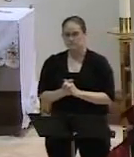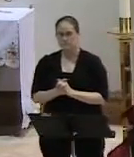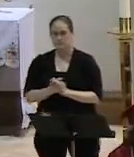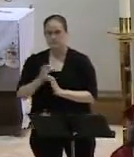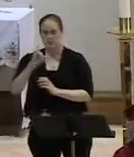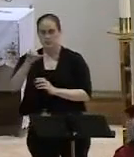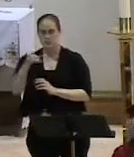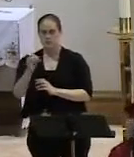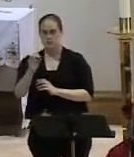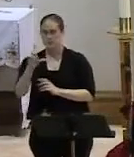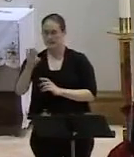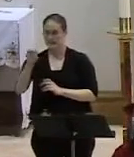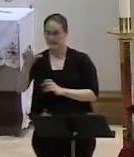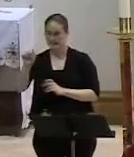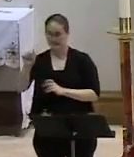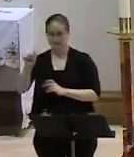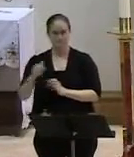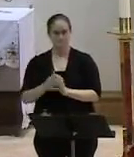Jolia Kraft.